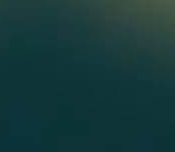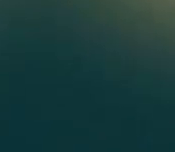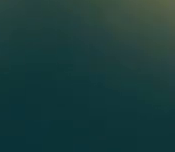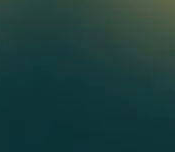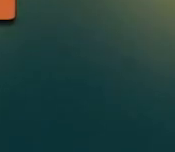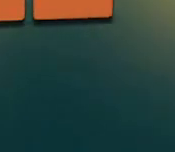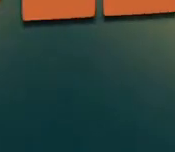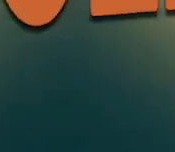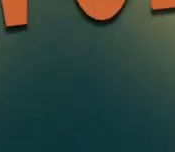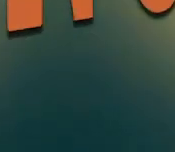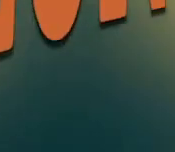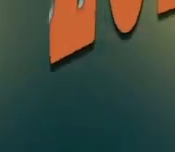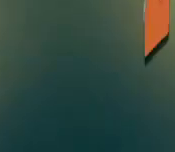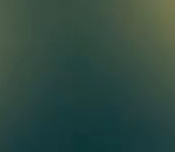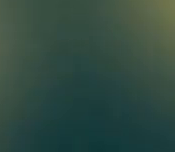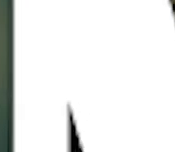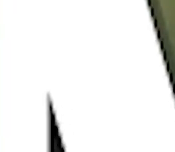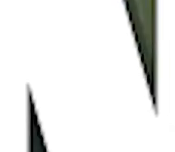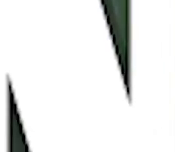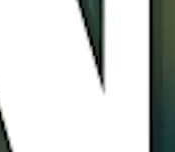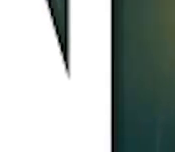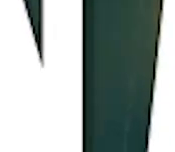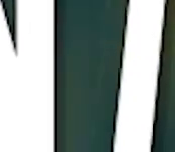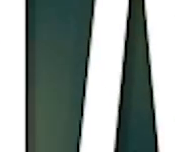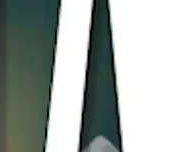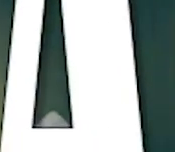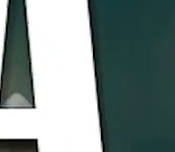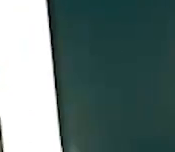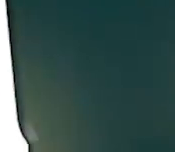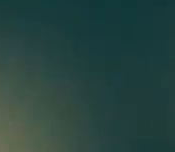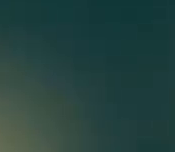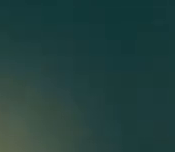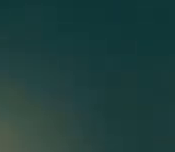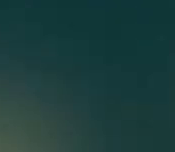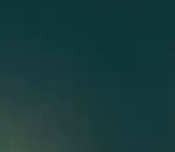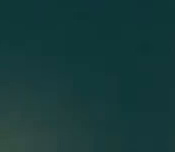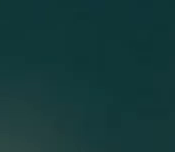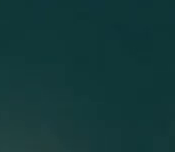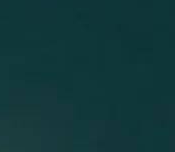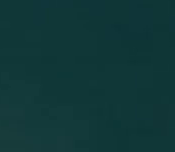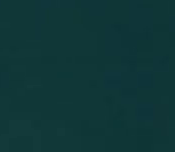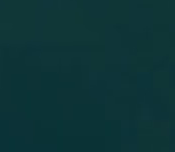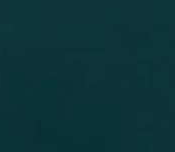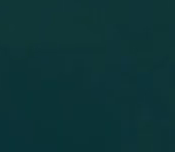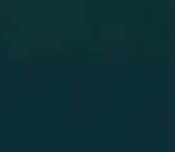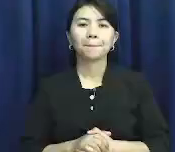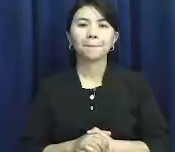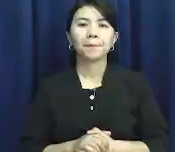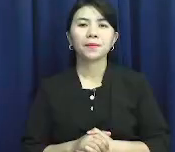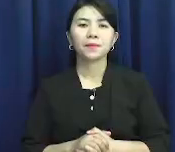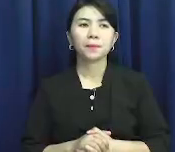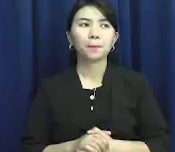The Baptist Lunch, hosted by Pastor Gil Lorena.